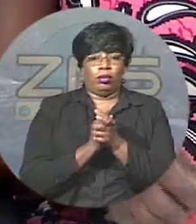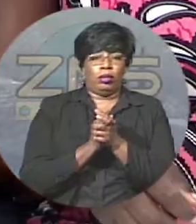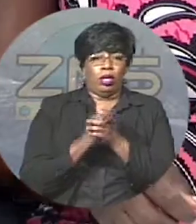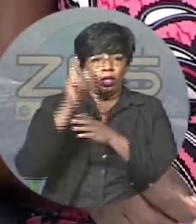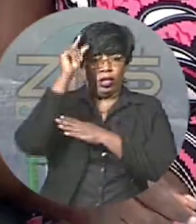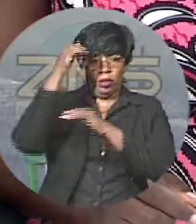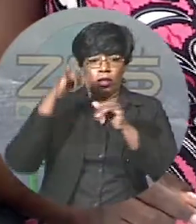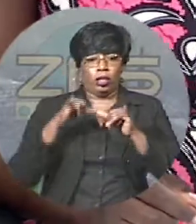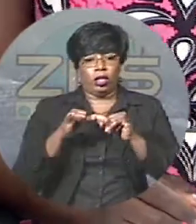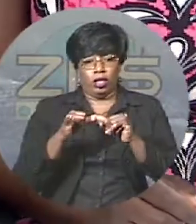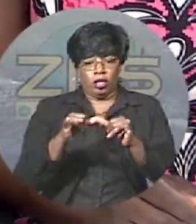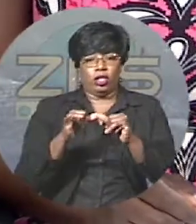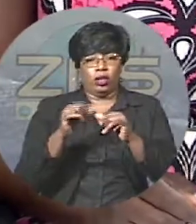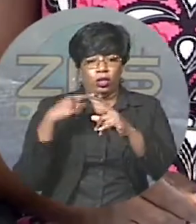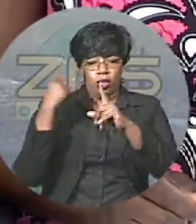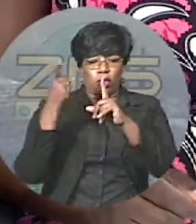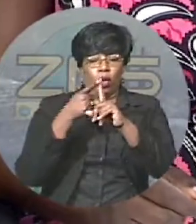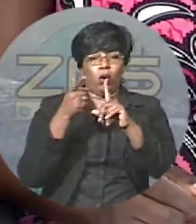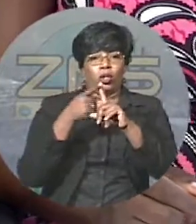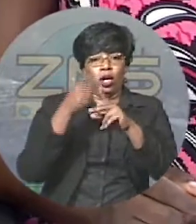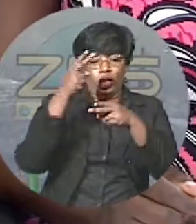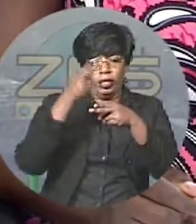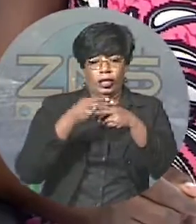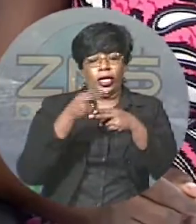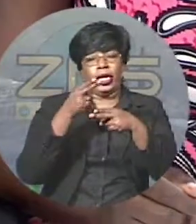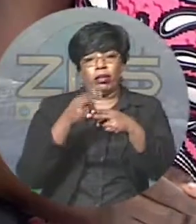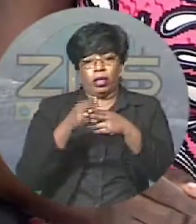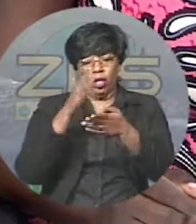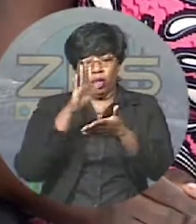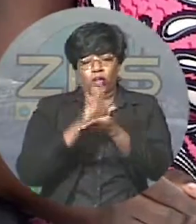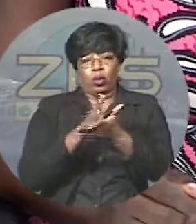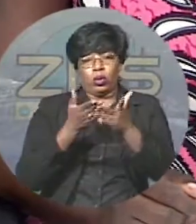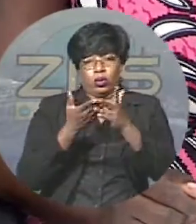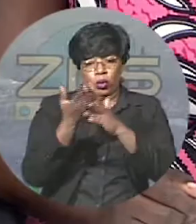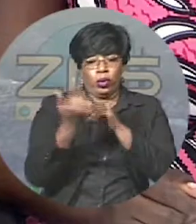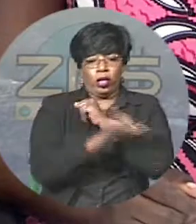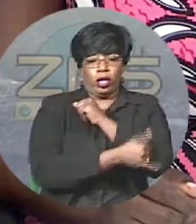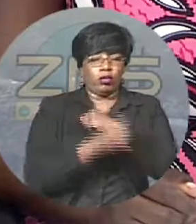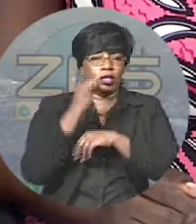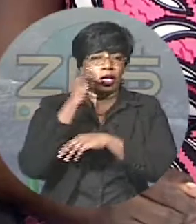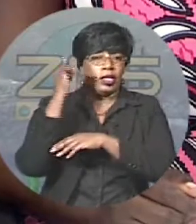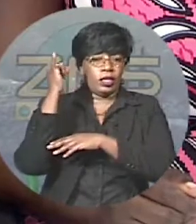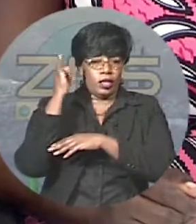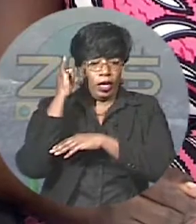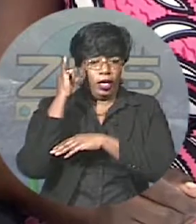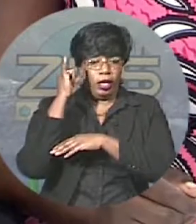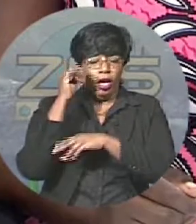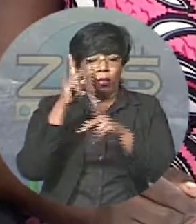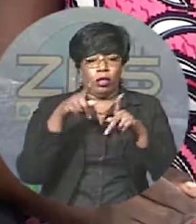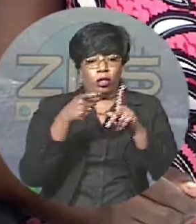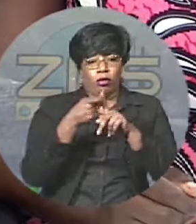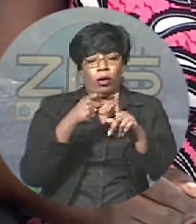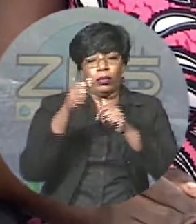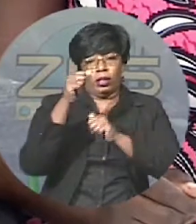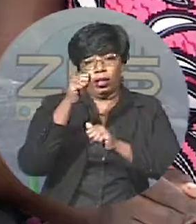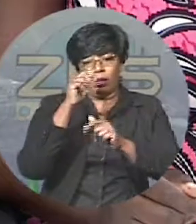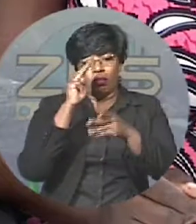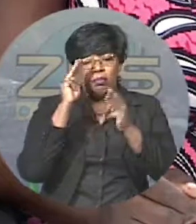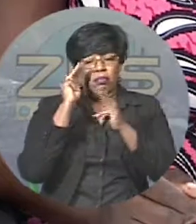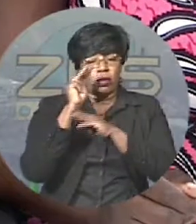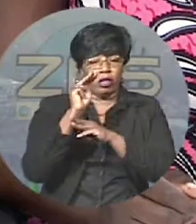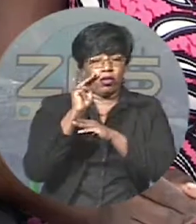The government continuing its mission of renaming schools throughout the country yesterday. Officials of the Ministry of Education, Science and